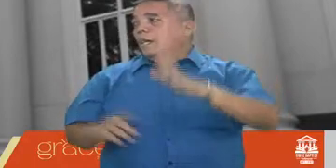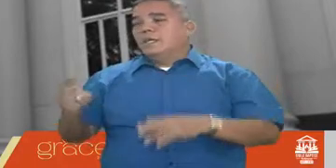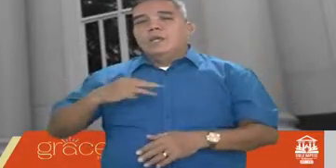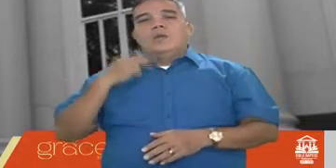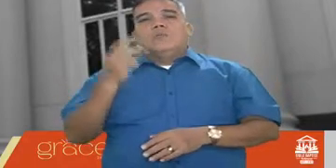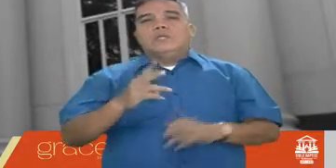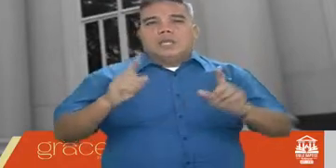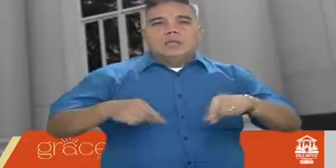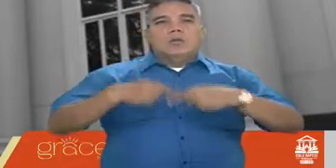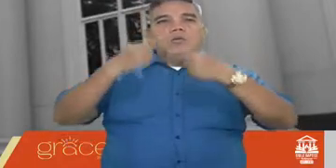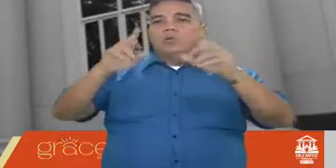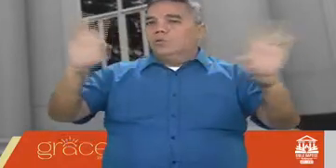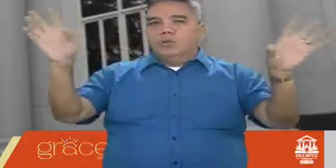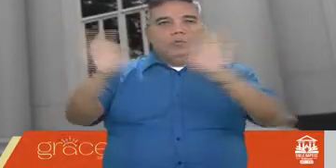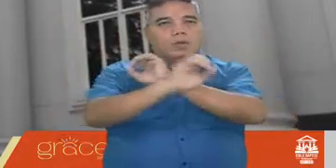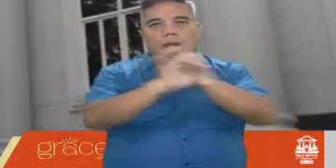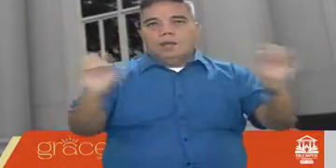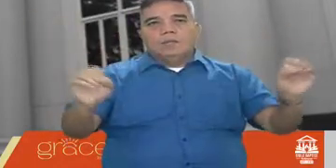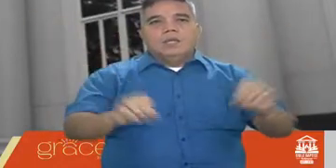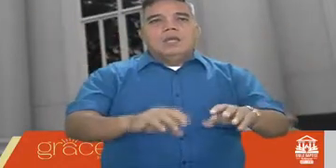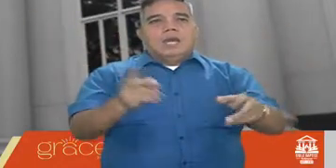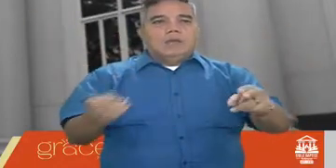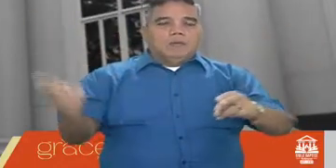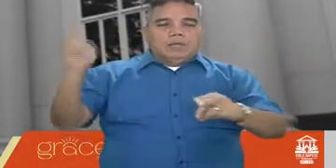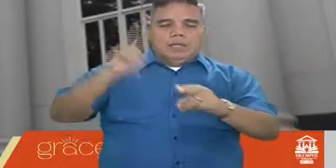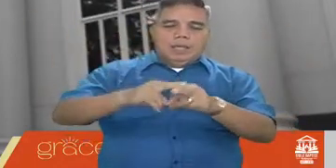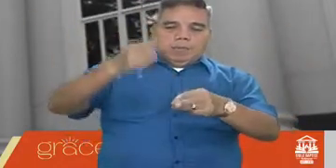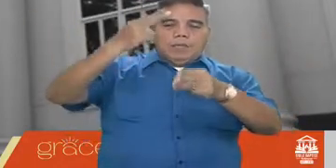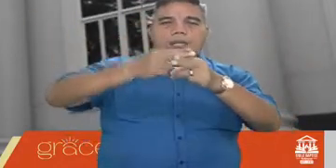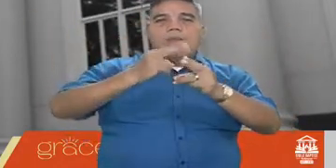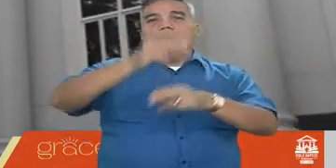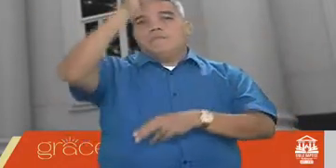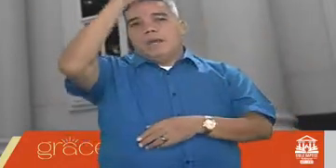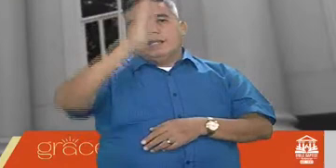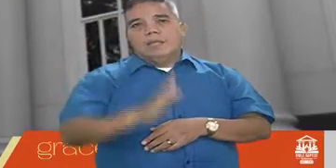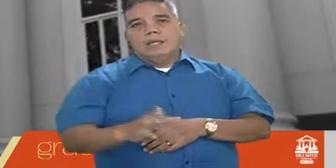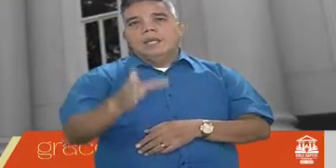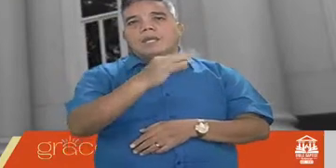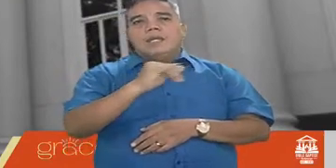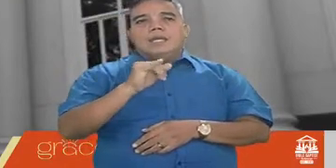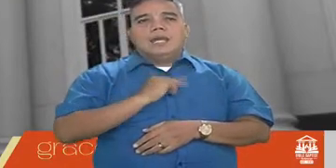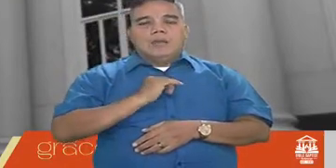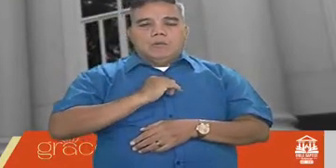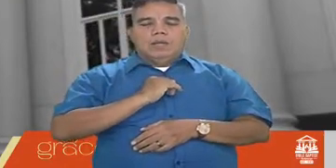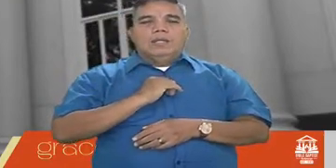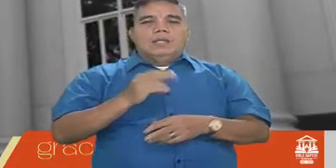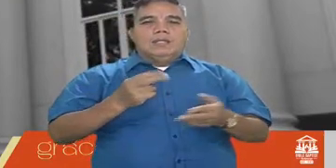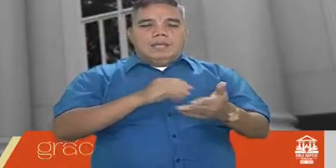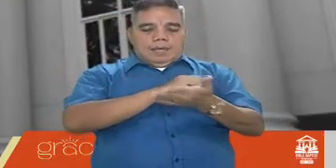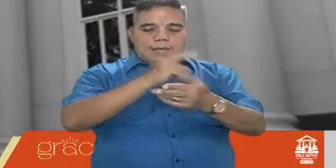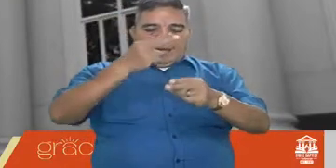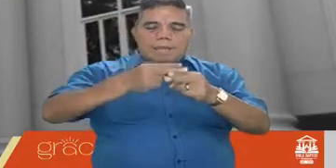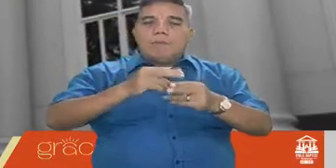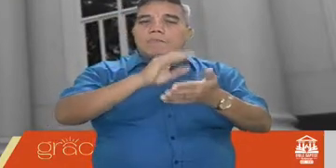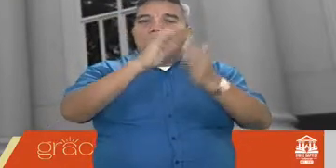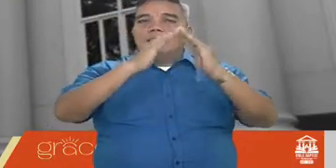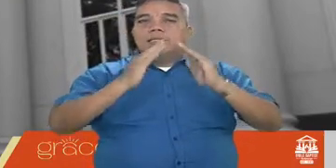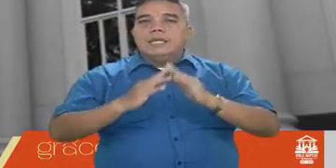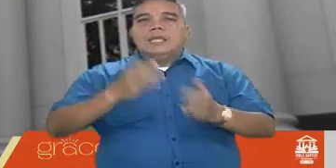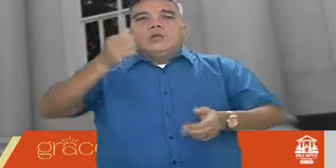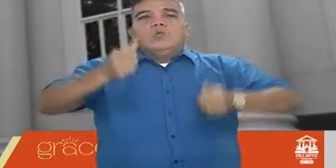and he shall go no more out, and I will write upon him the name of my God and the name of the city of my God, which